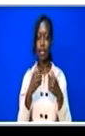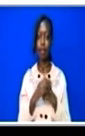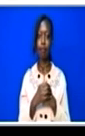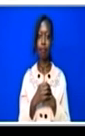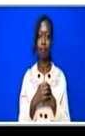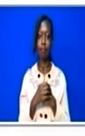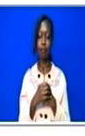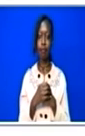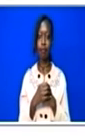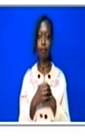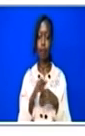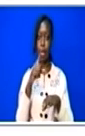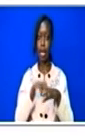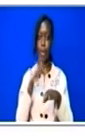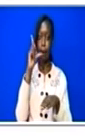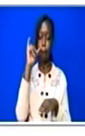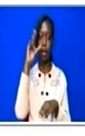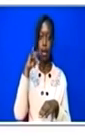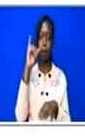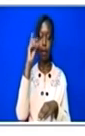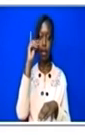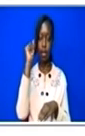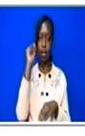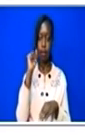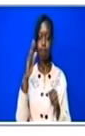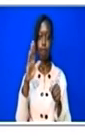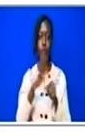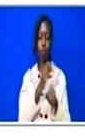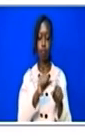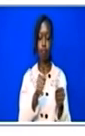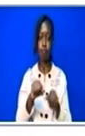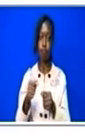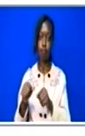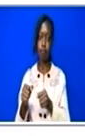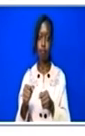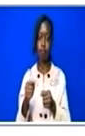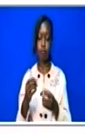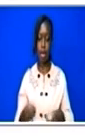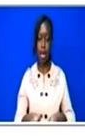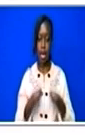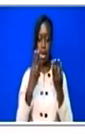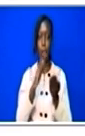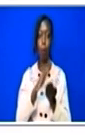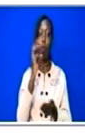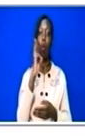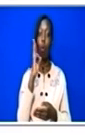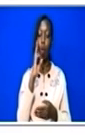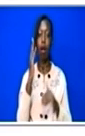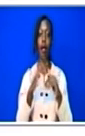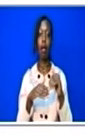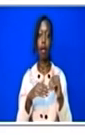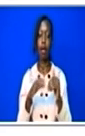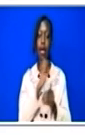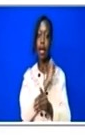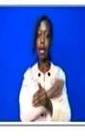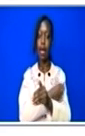That's Then, what I'm trying to remember. when lipids are completely oxidized, then they release more water than